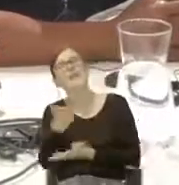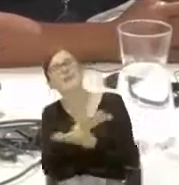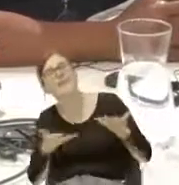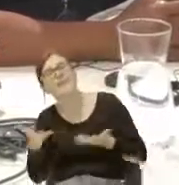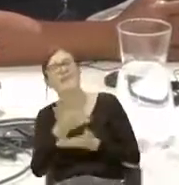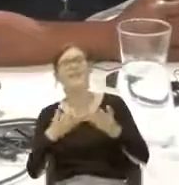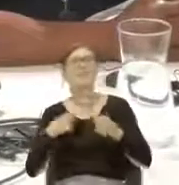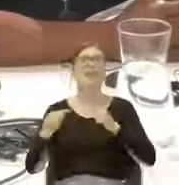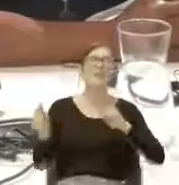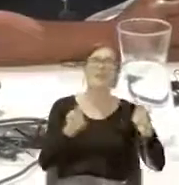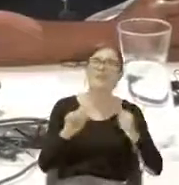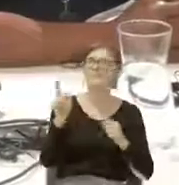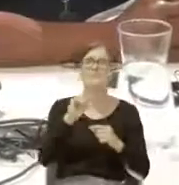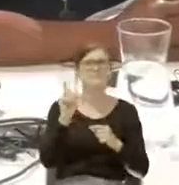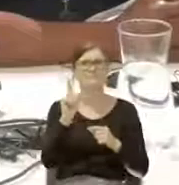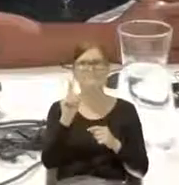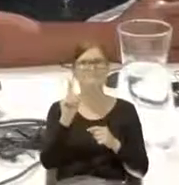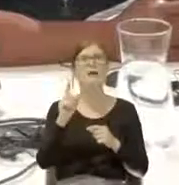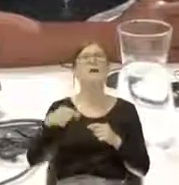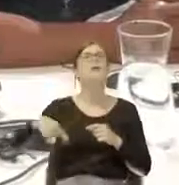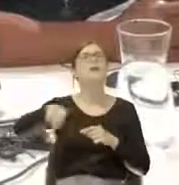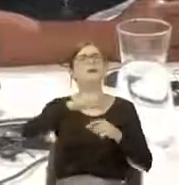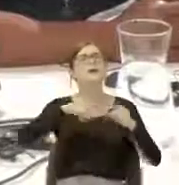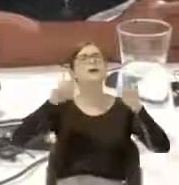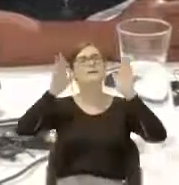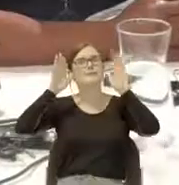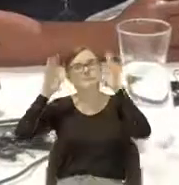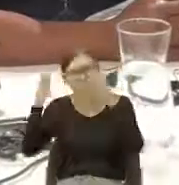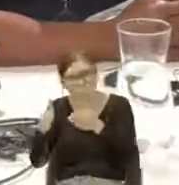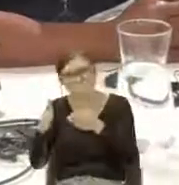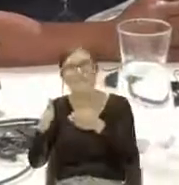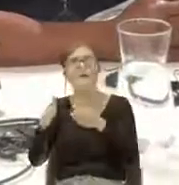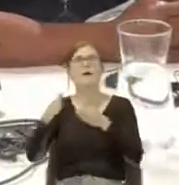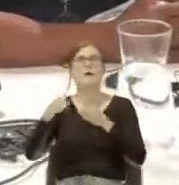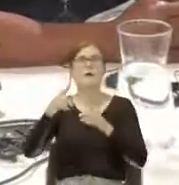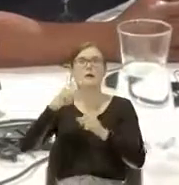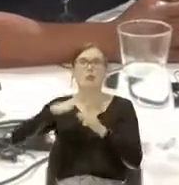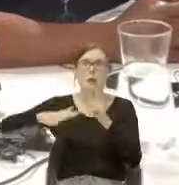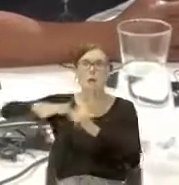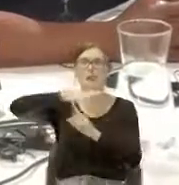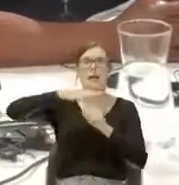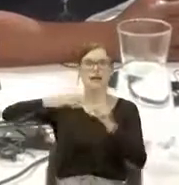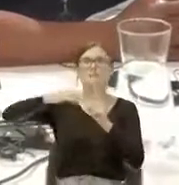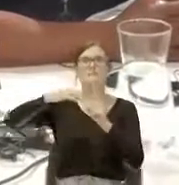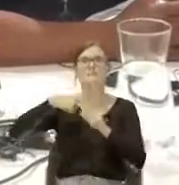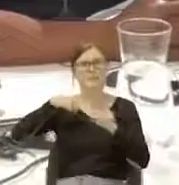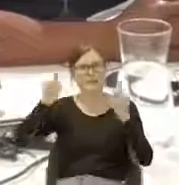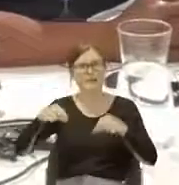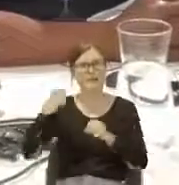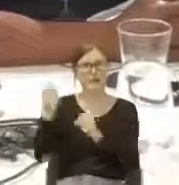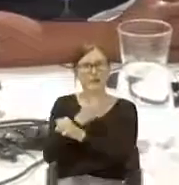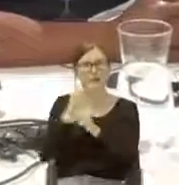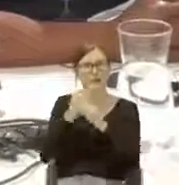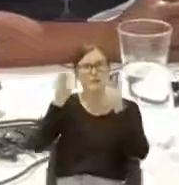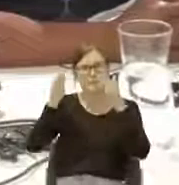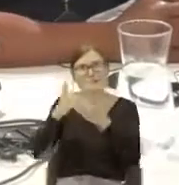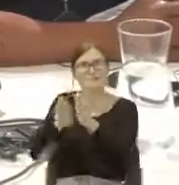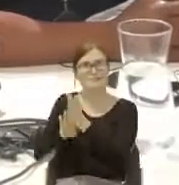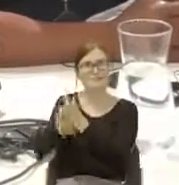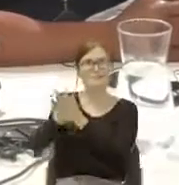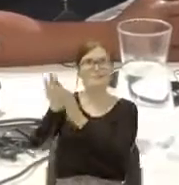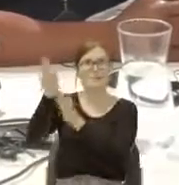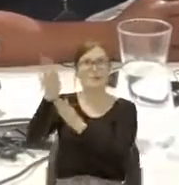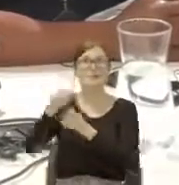organized civil society, as working together with local and regional governments in crafting a completely